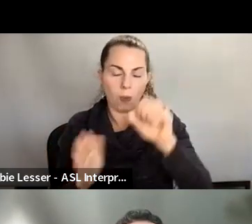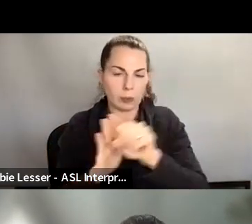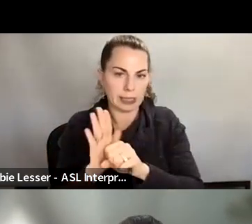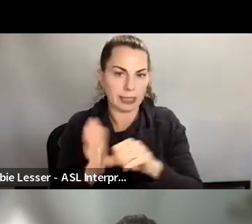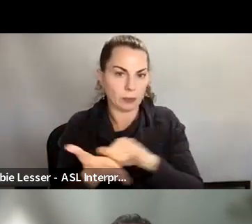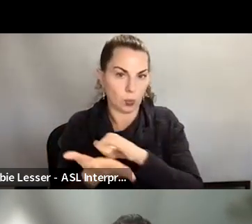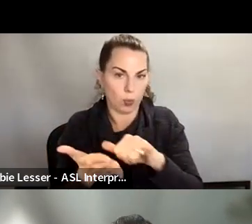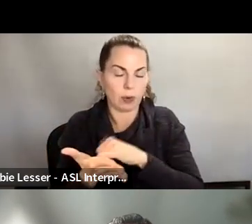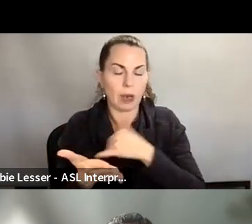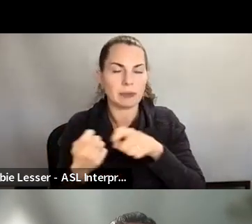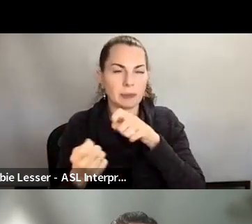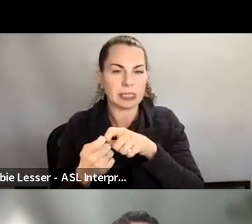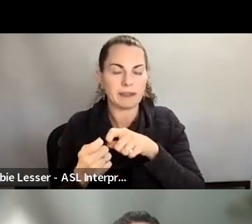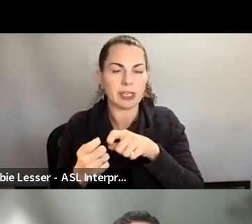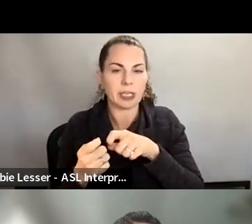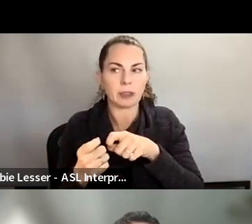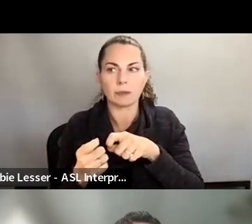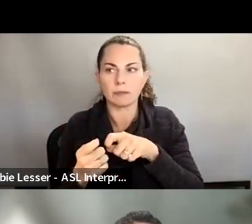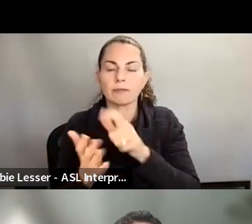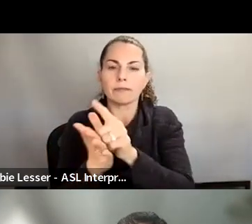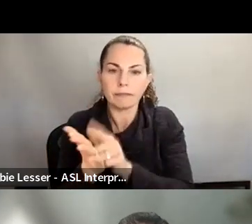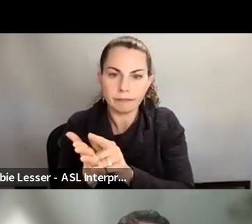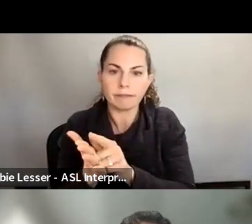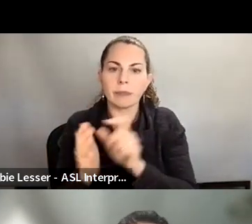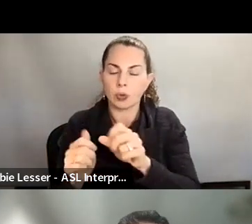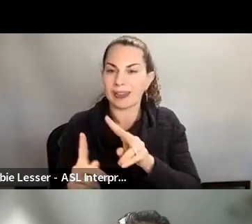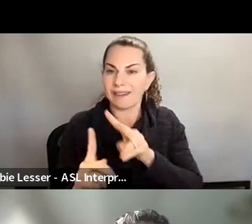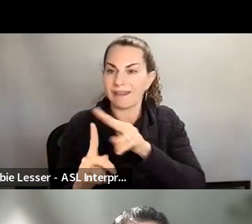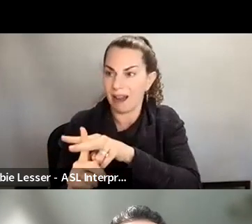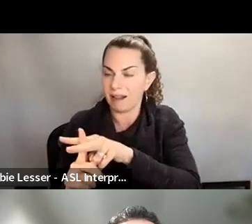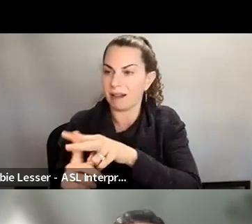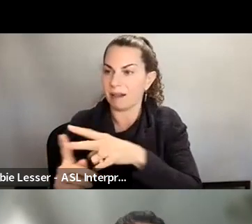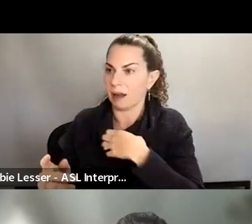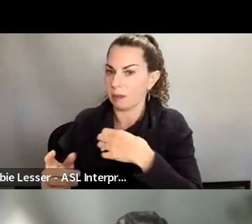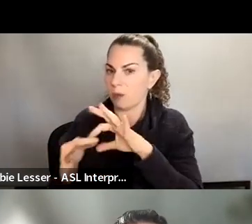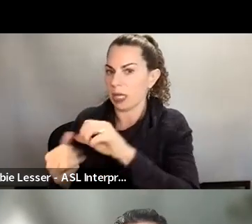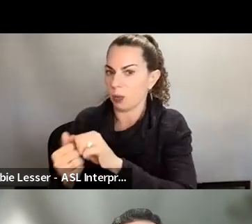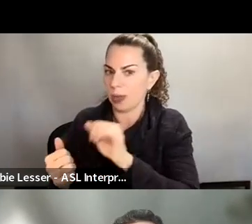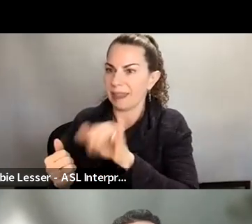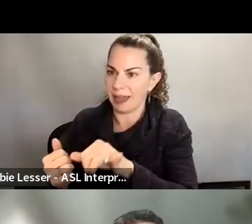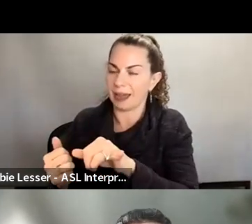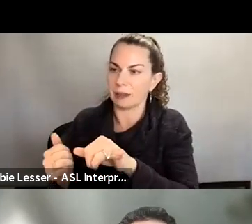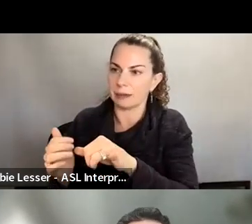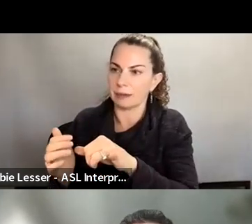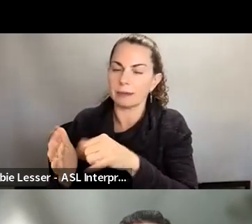interpreter regulation, and so you could file a complaint in violation of the regulation, which is not a federal thing, but you might have a state